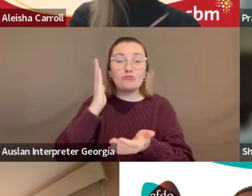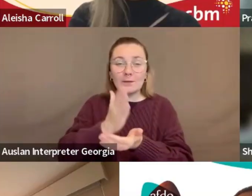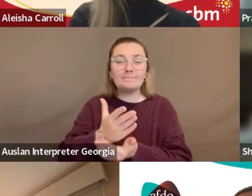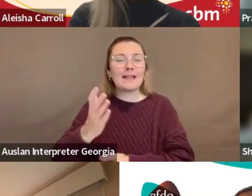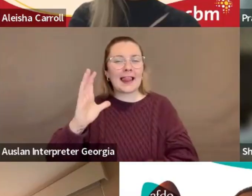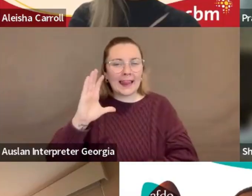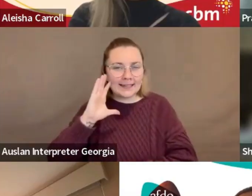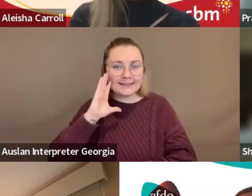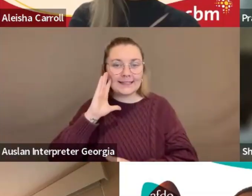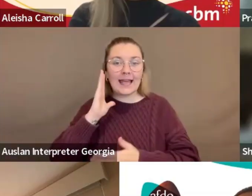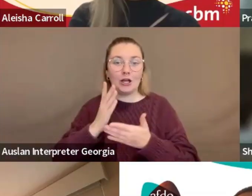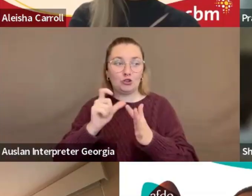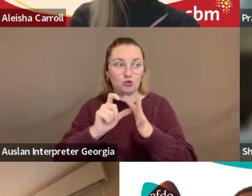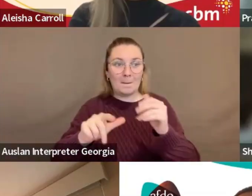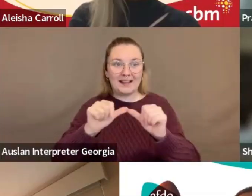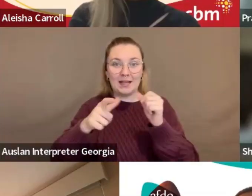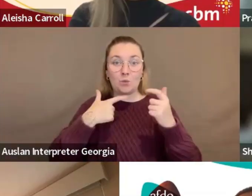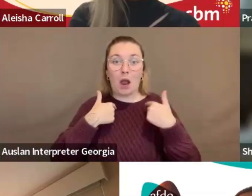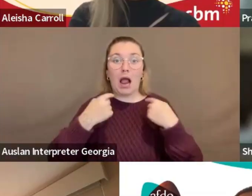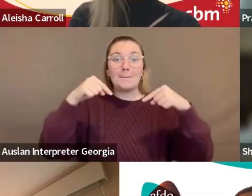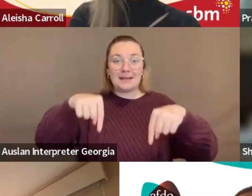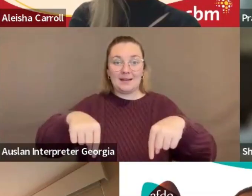and do better, which is why I'm here today.